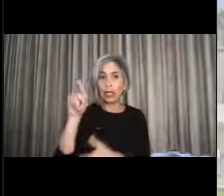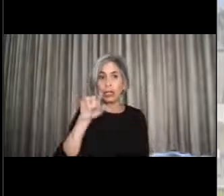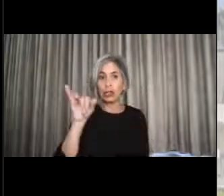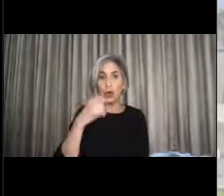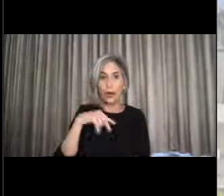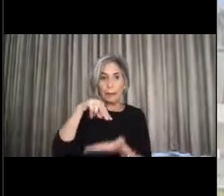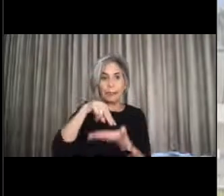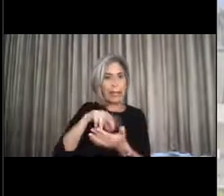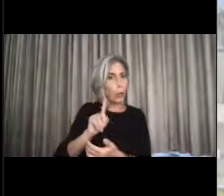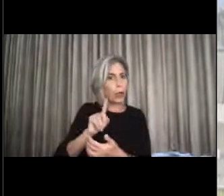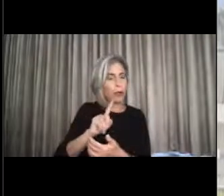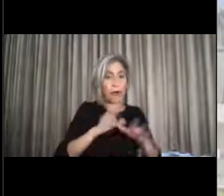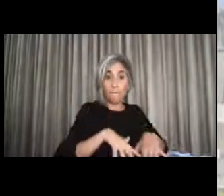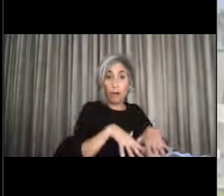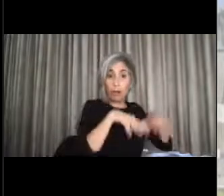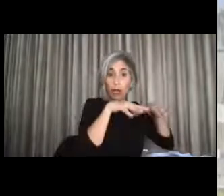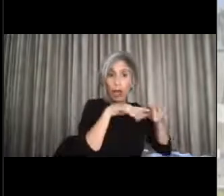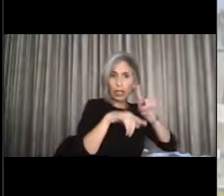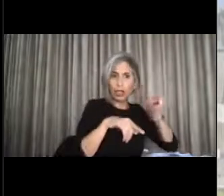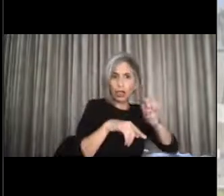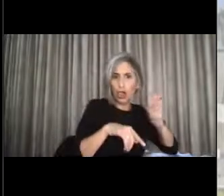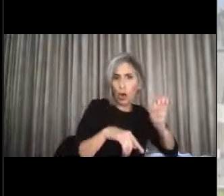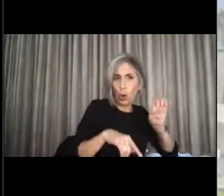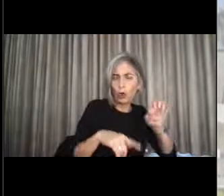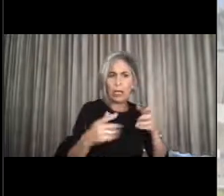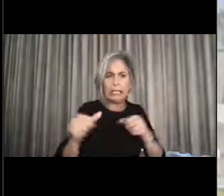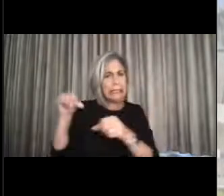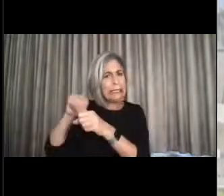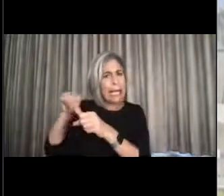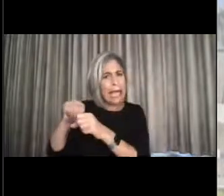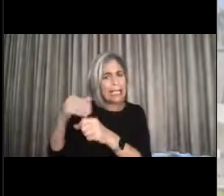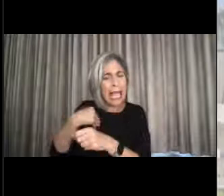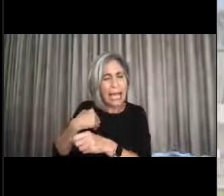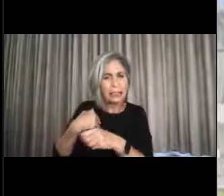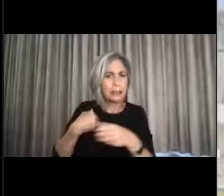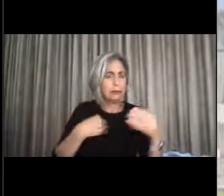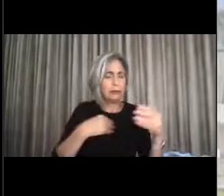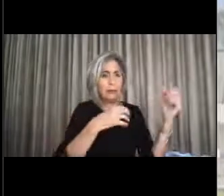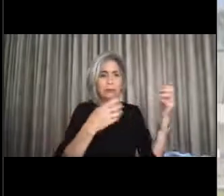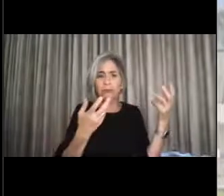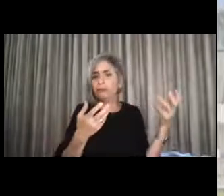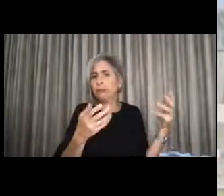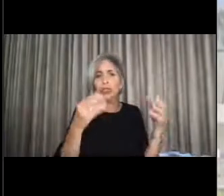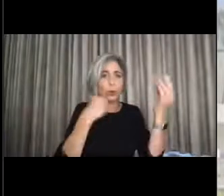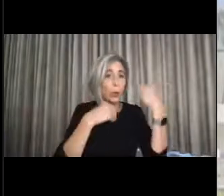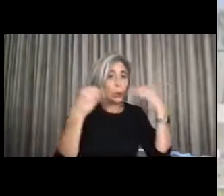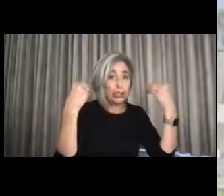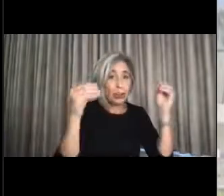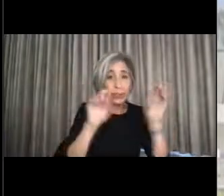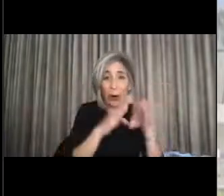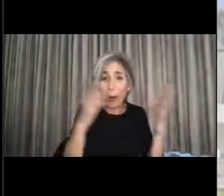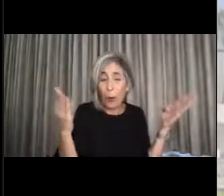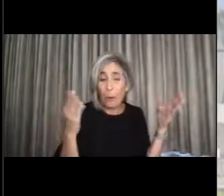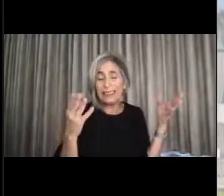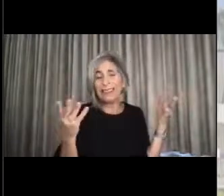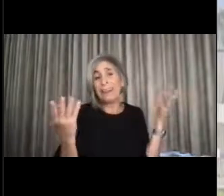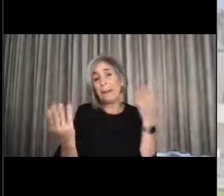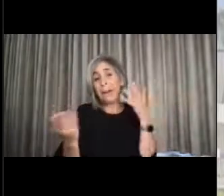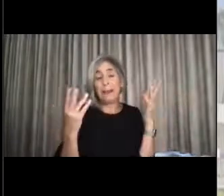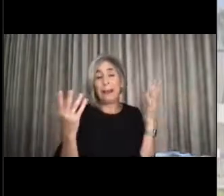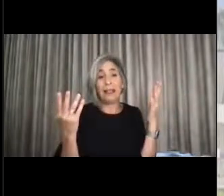moment? What flood zone am I in? What nearby gas stations have power? What grocery stores are open? Even though power might be